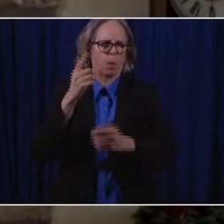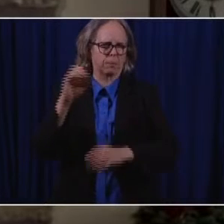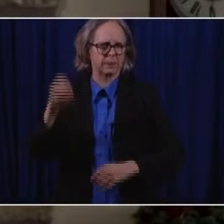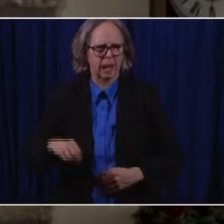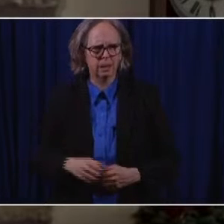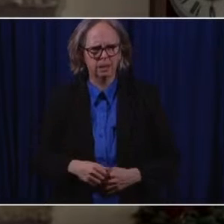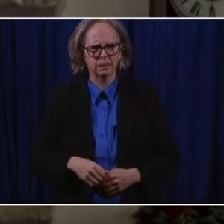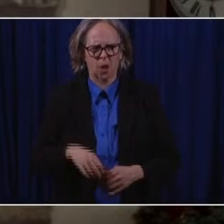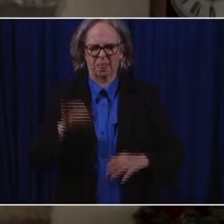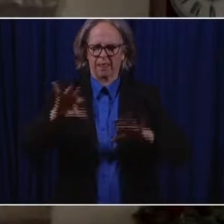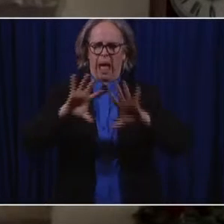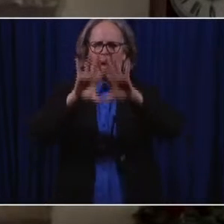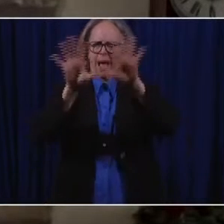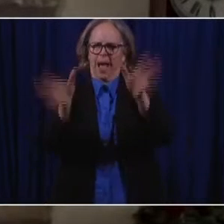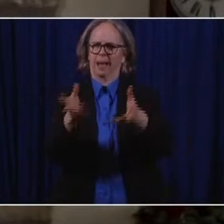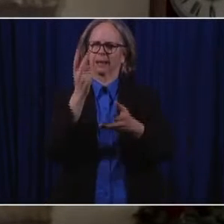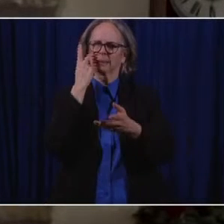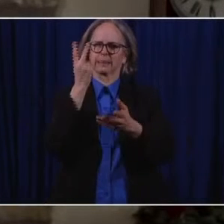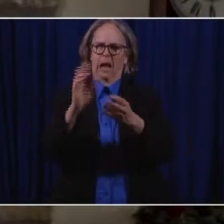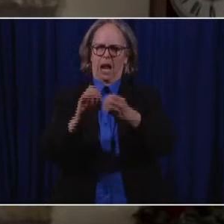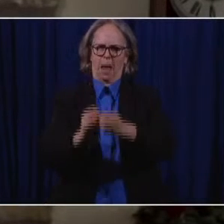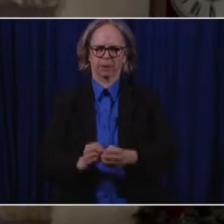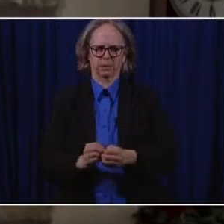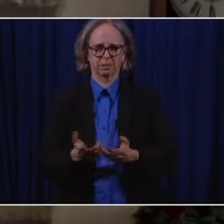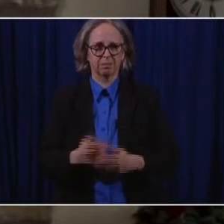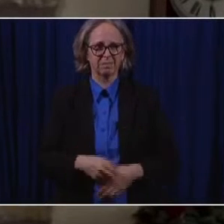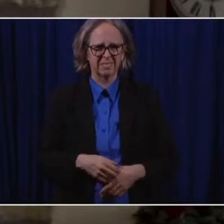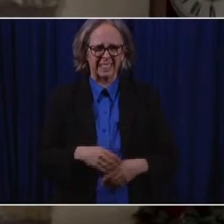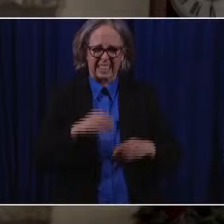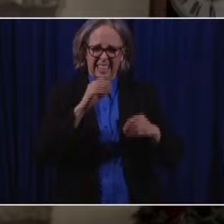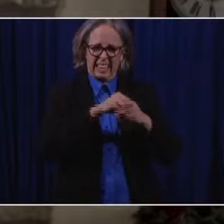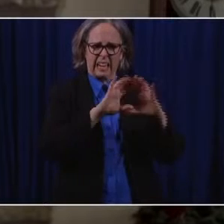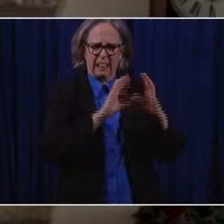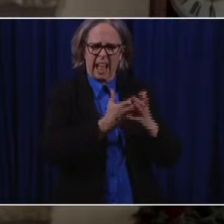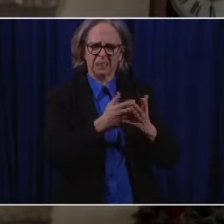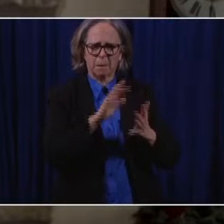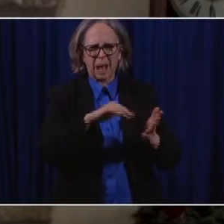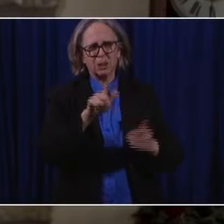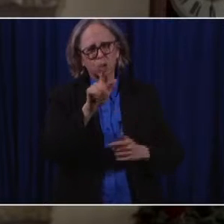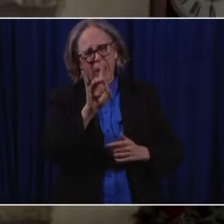Again, 5-day in person is almost 28%.